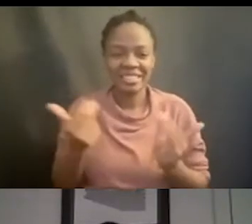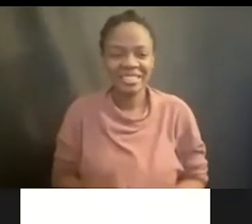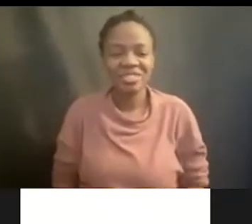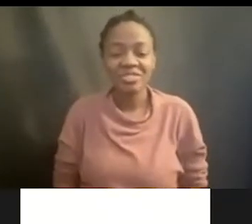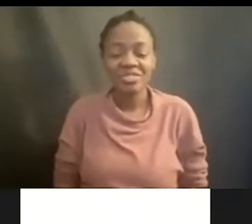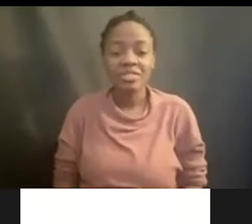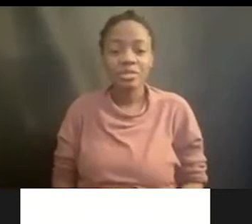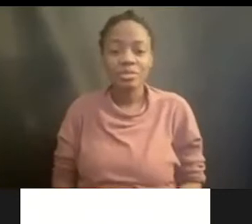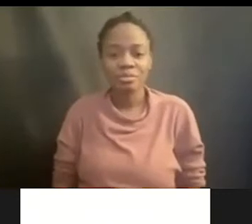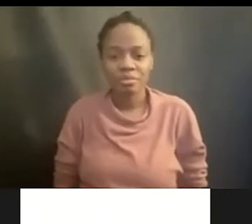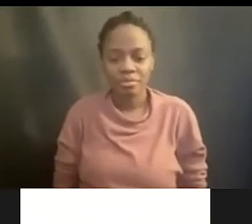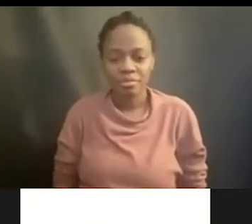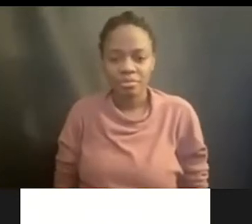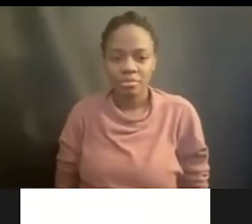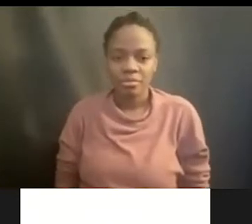Yeah, so